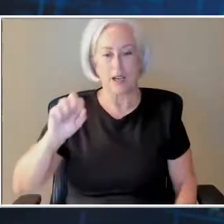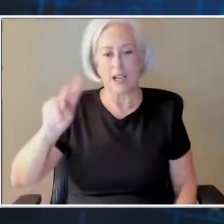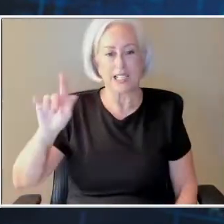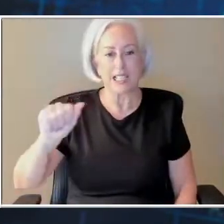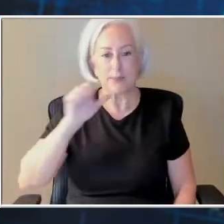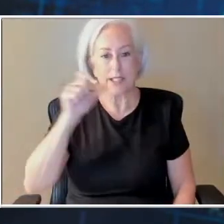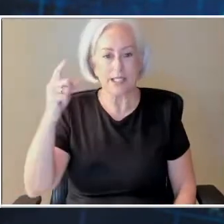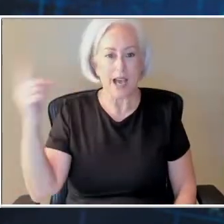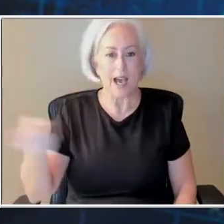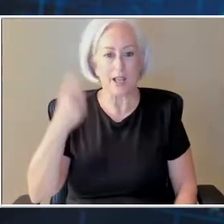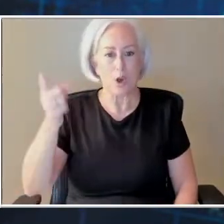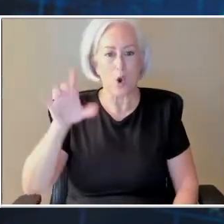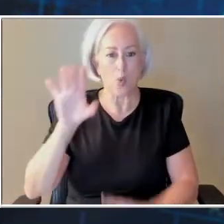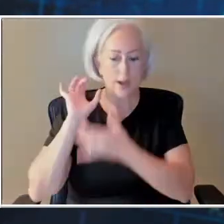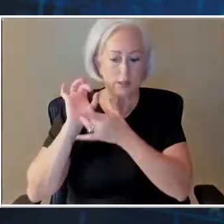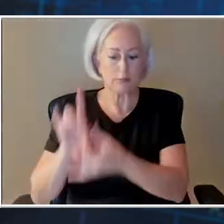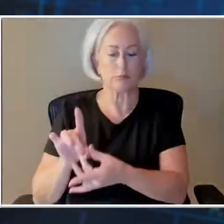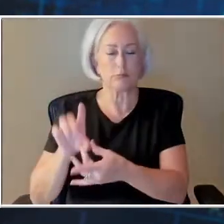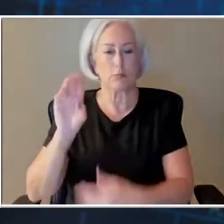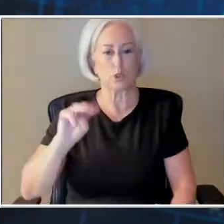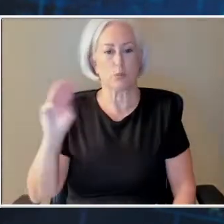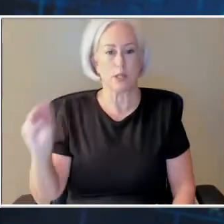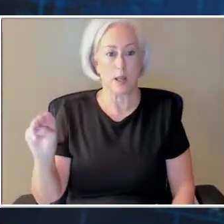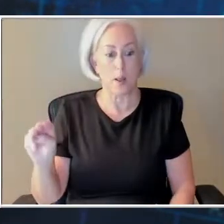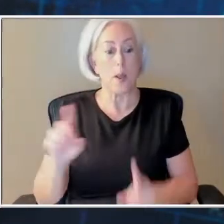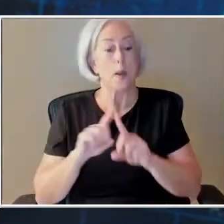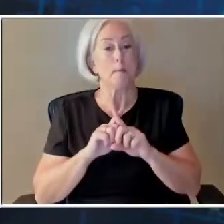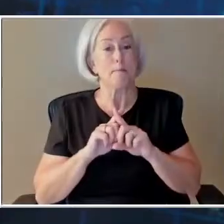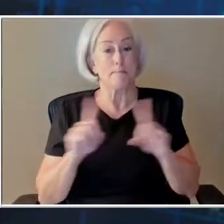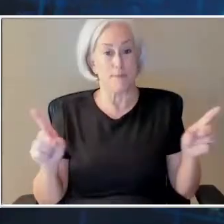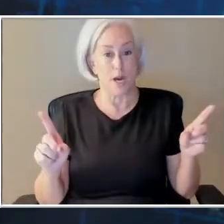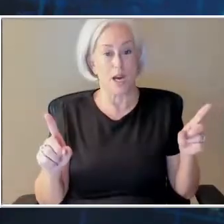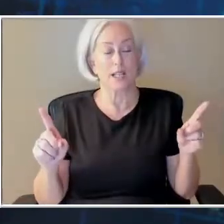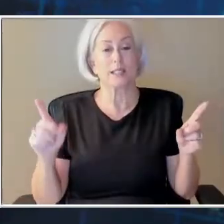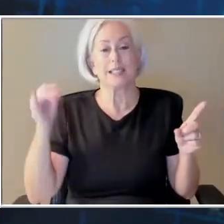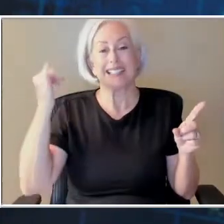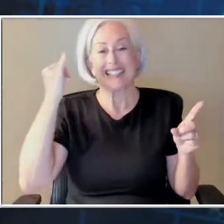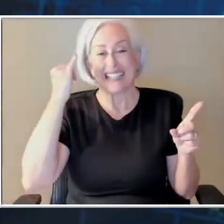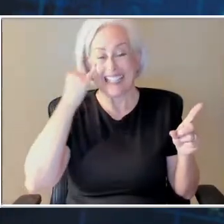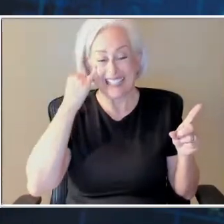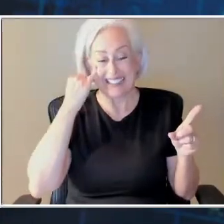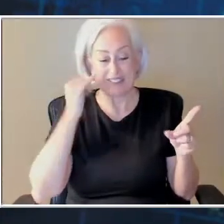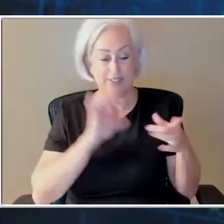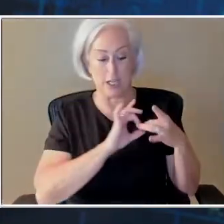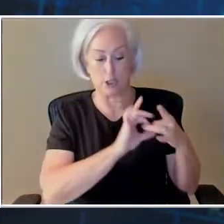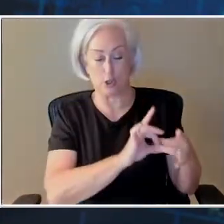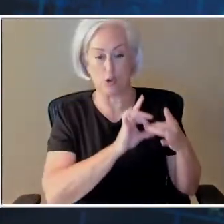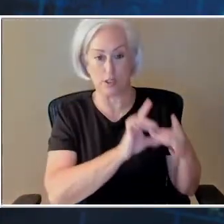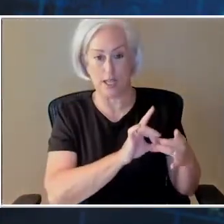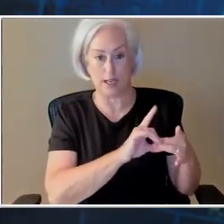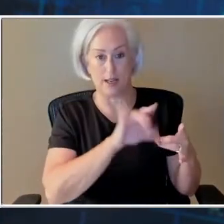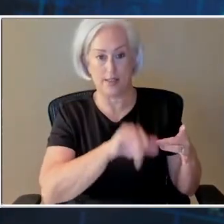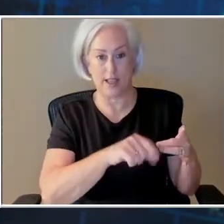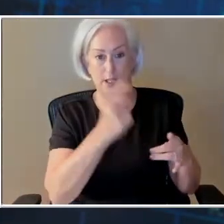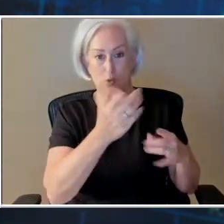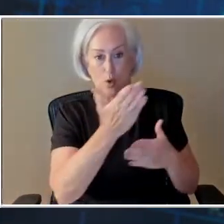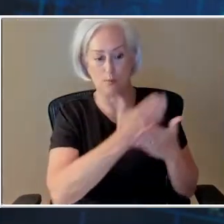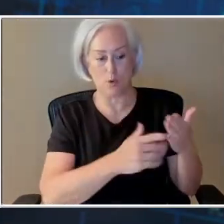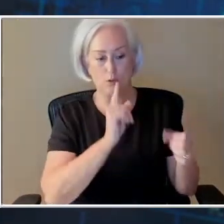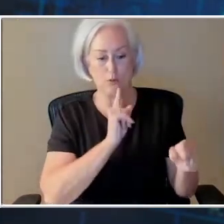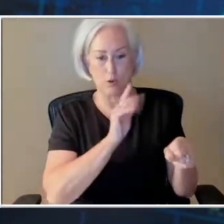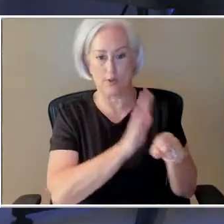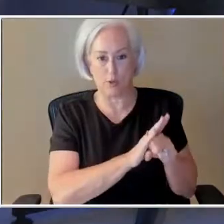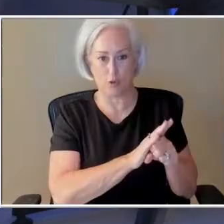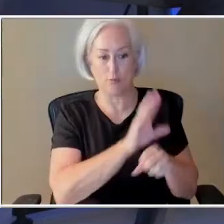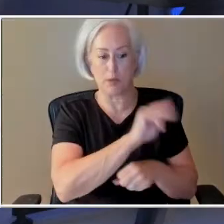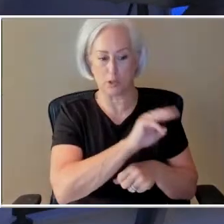with myeloma, but it is like a key. If it is associated, it's one of the parts that confirm the diagnosis of myeloma.